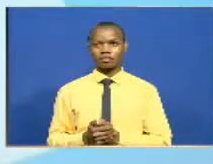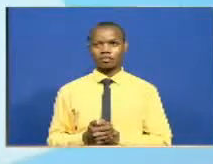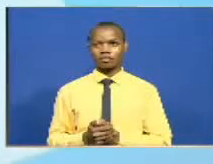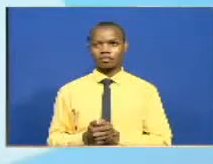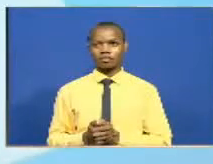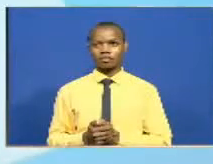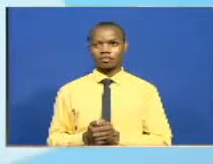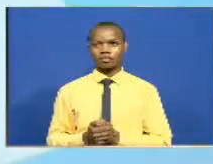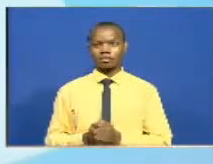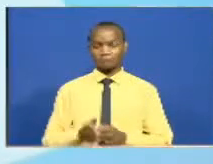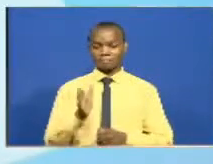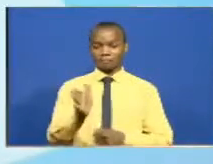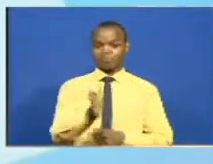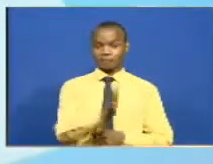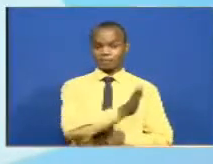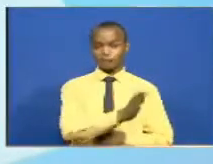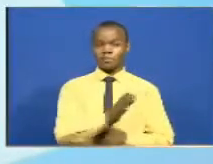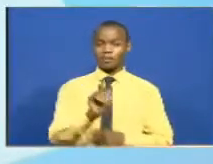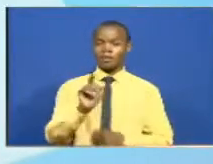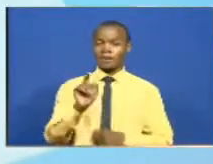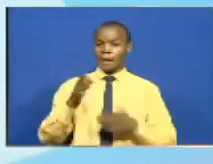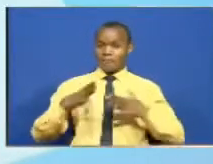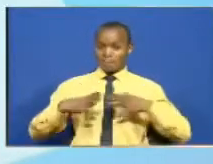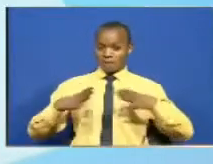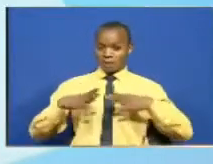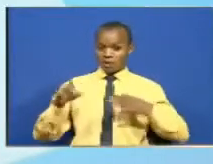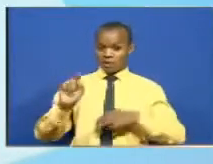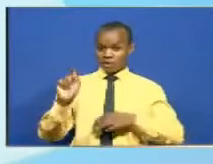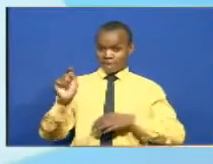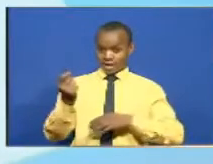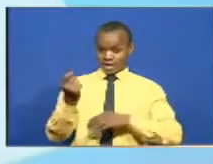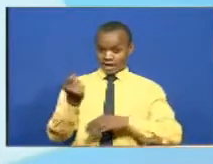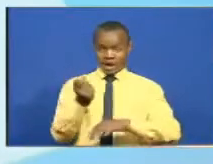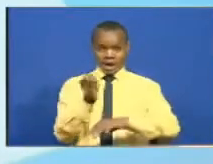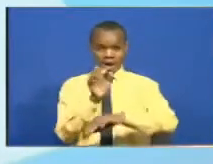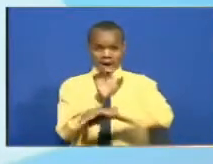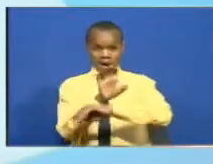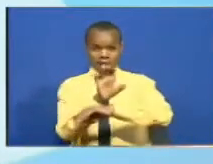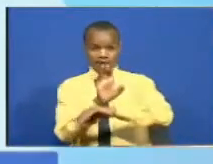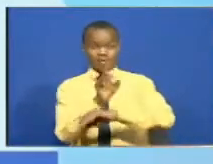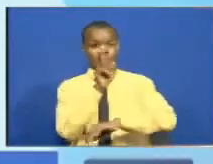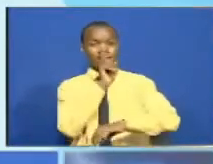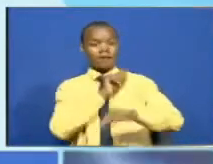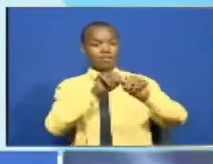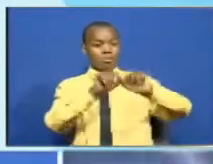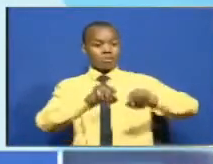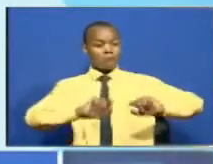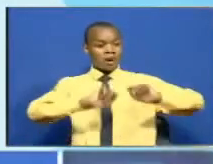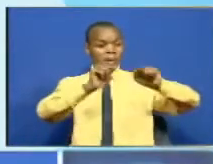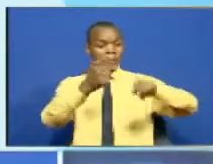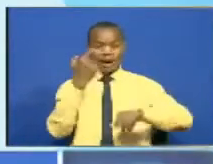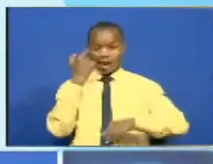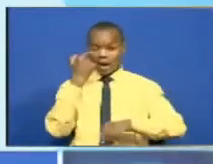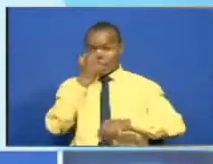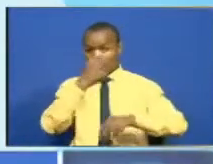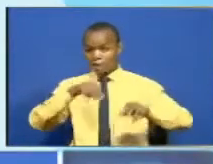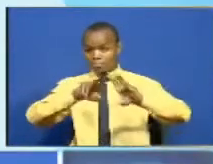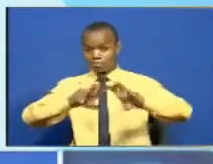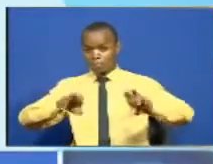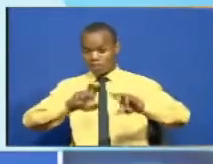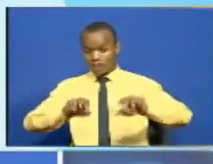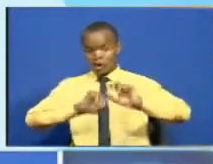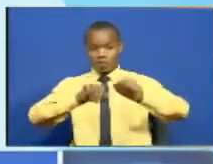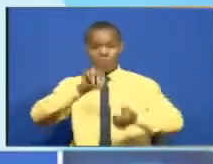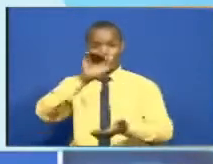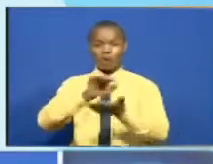Now, onto something you must know. Kenyans have been advised to go for regular eye checkups to reduce chances of developing